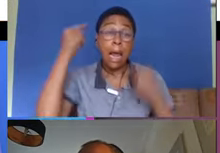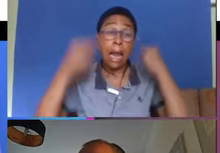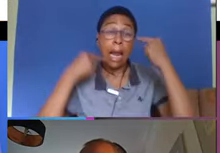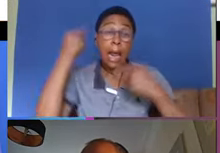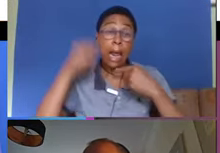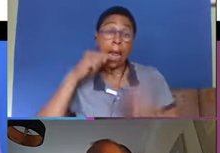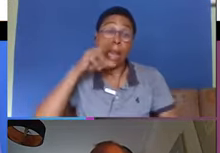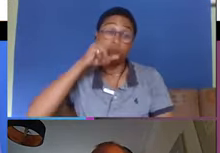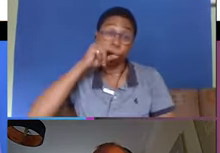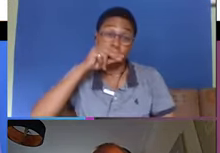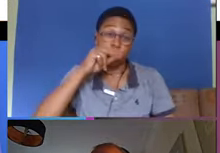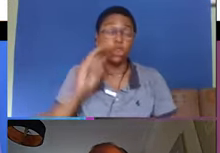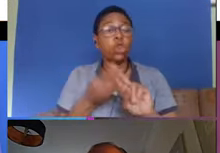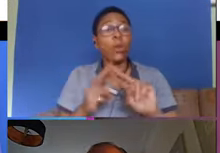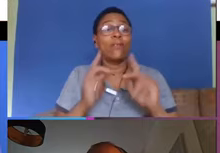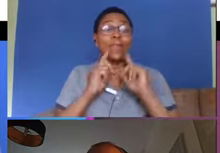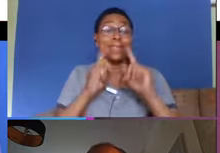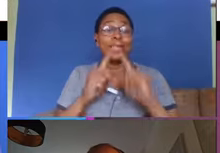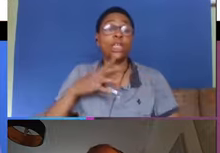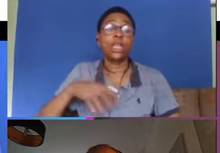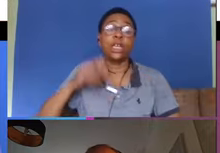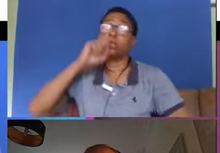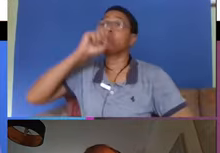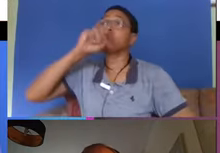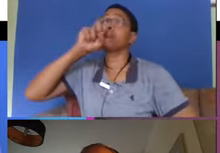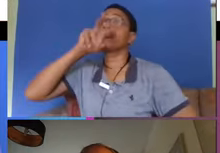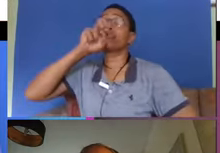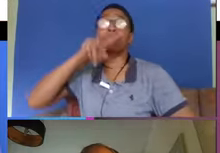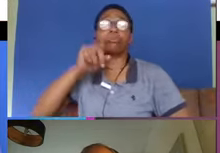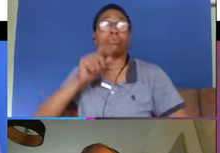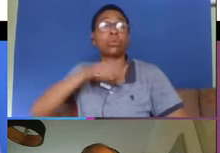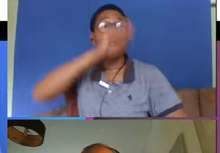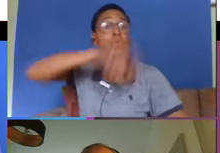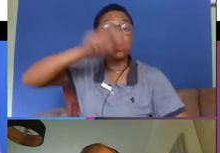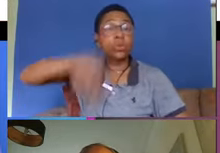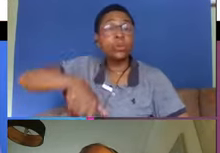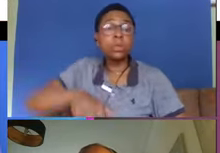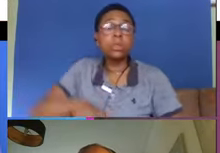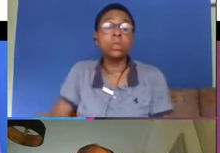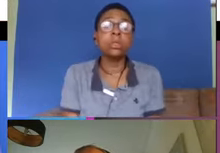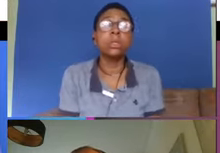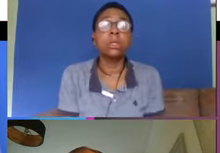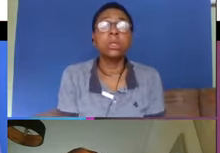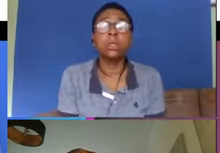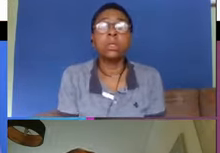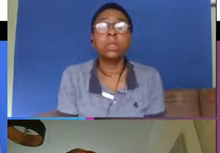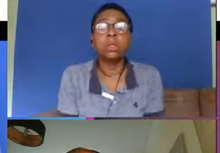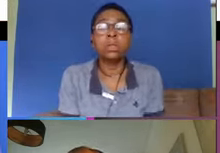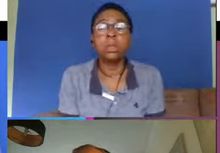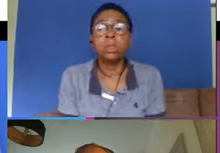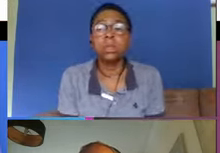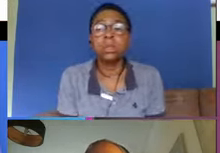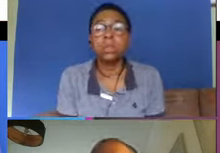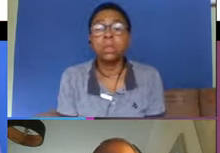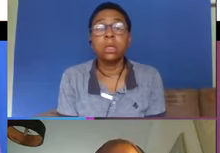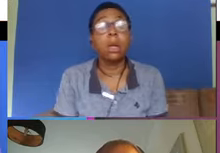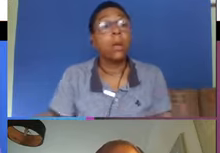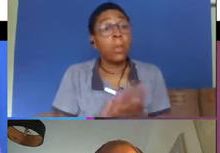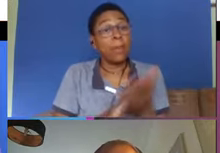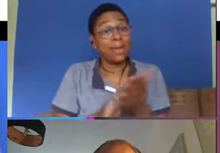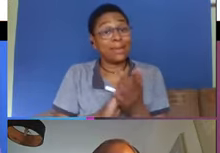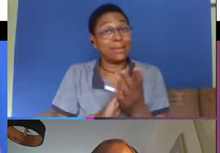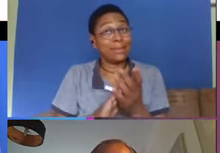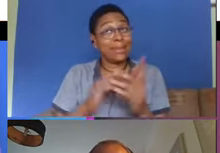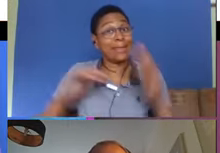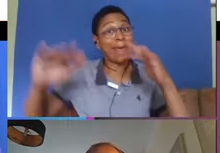talking over the music or to the people, actually shows that in stagnant air, which a dance